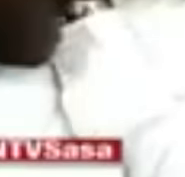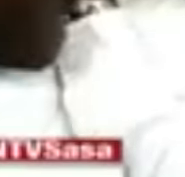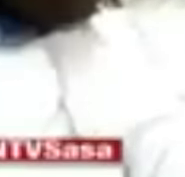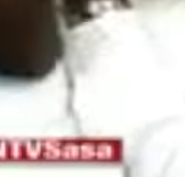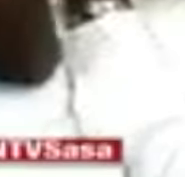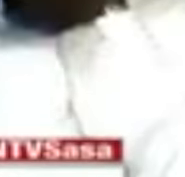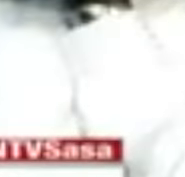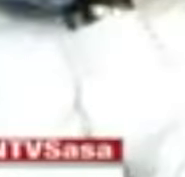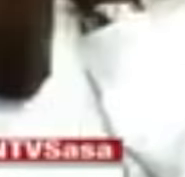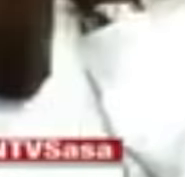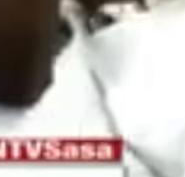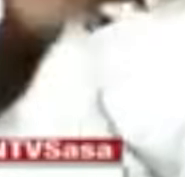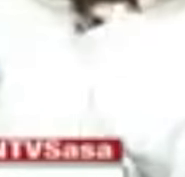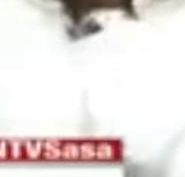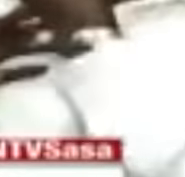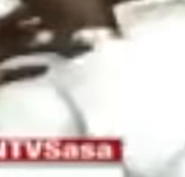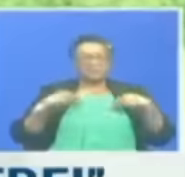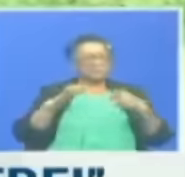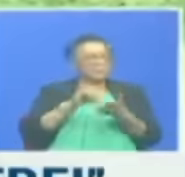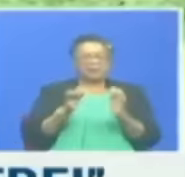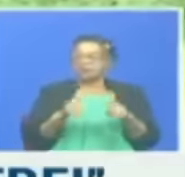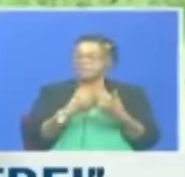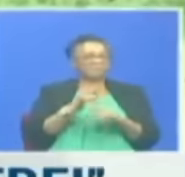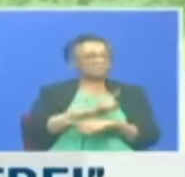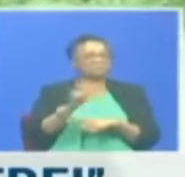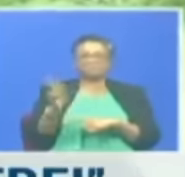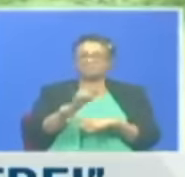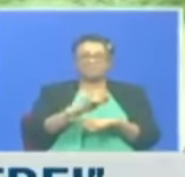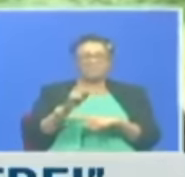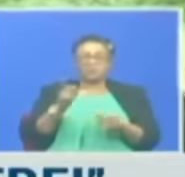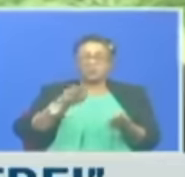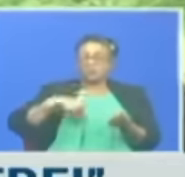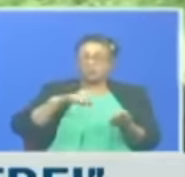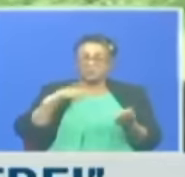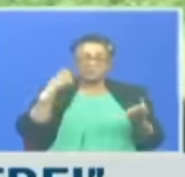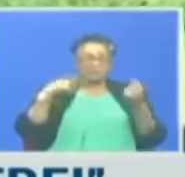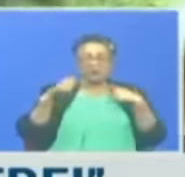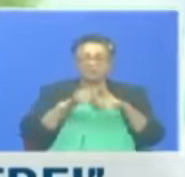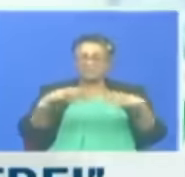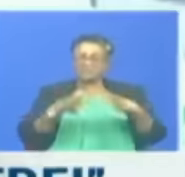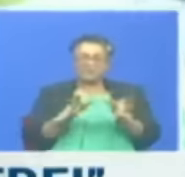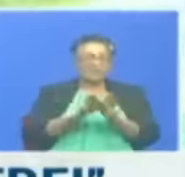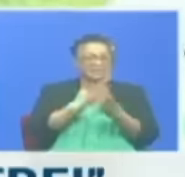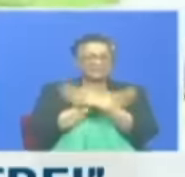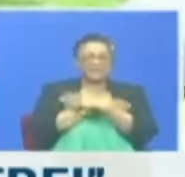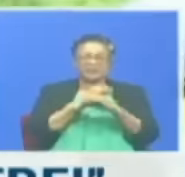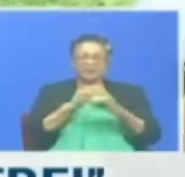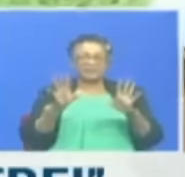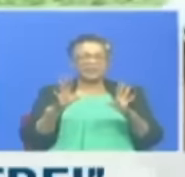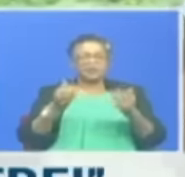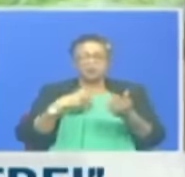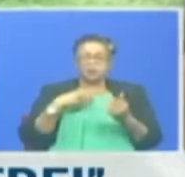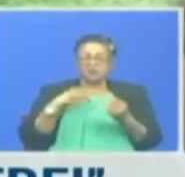and toxic professionals. Tujatoa rambirambi zetu kama familia na marafiki, atujawekewa banyimbo